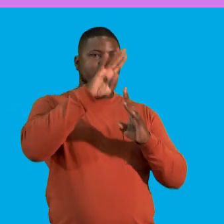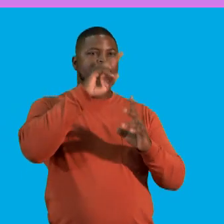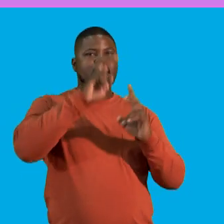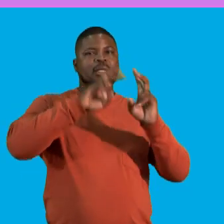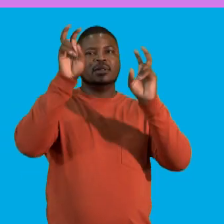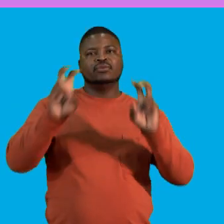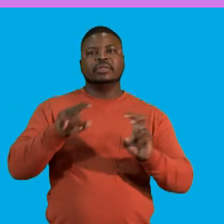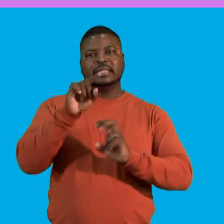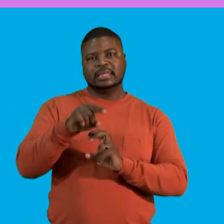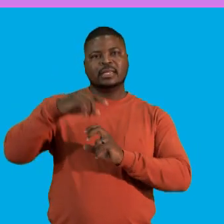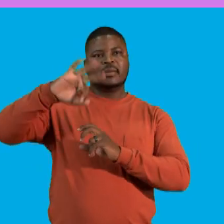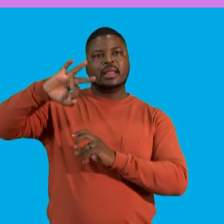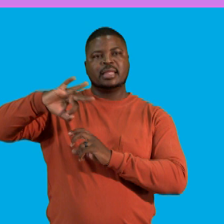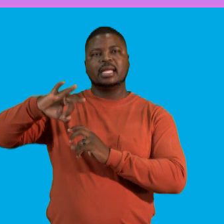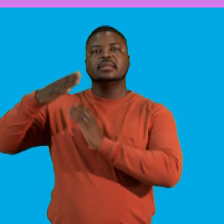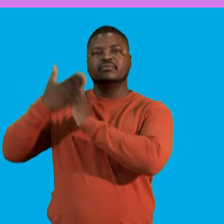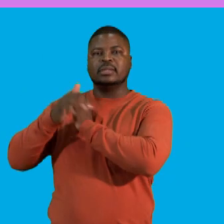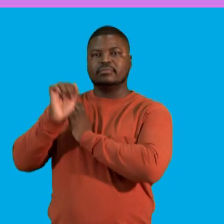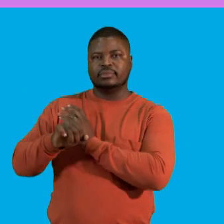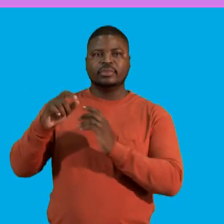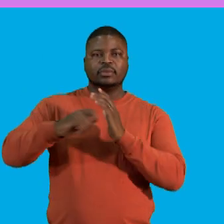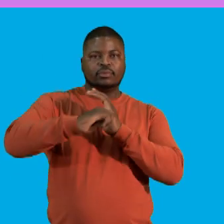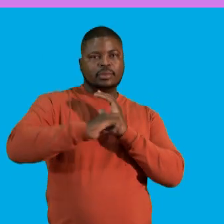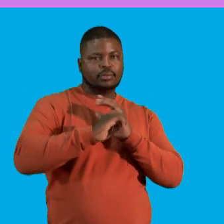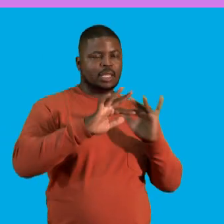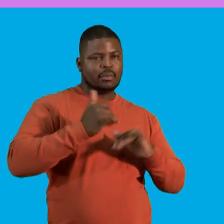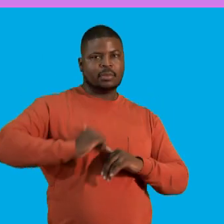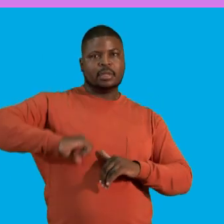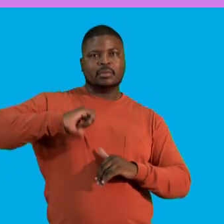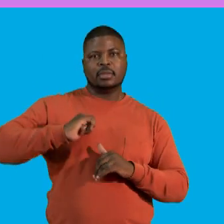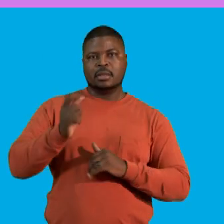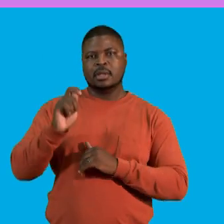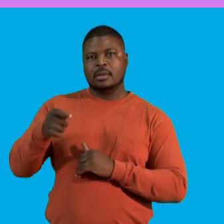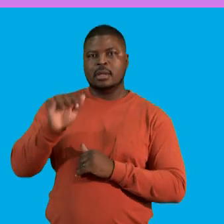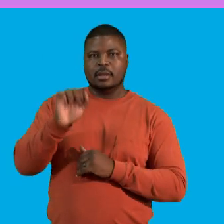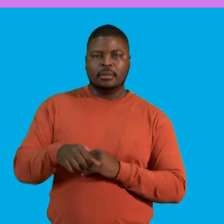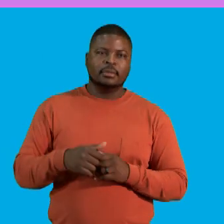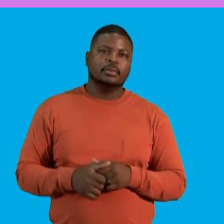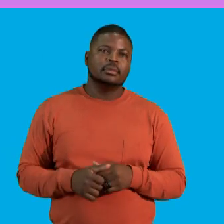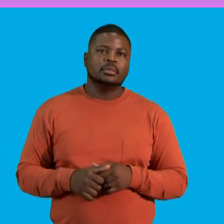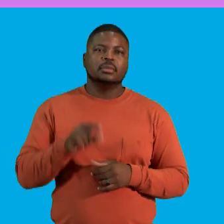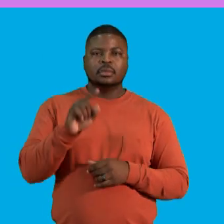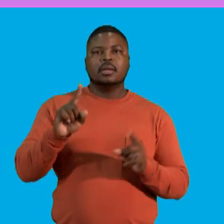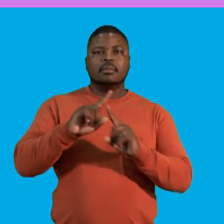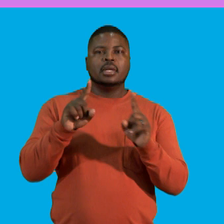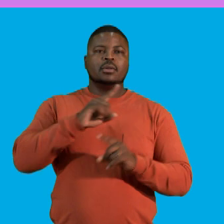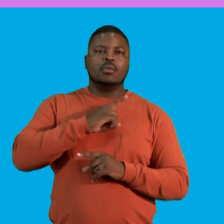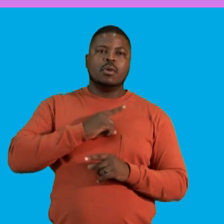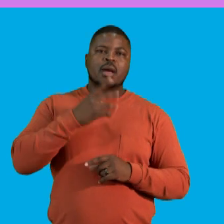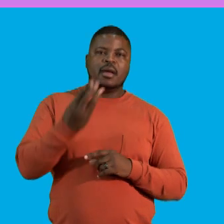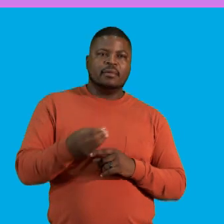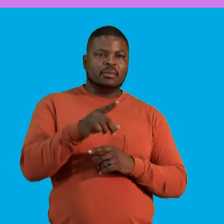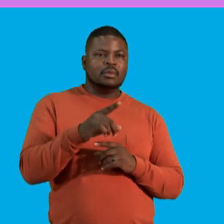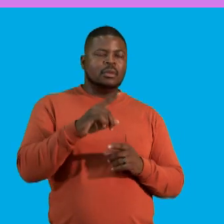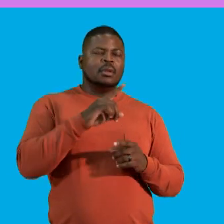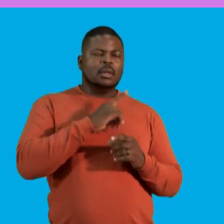for the electricity consumption. Question A says, why do we have the first 60 kilowatts per hour